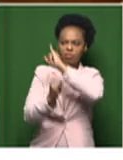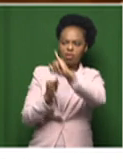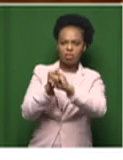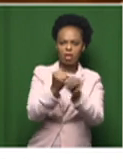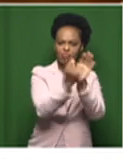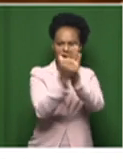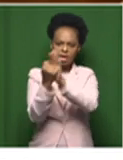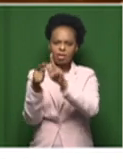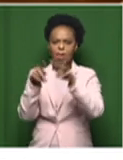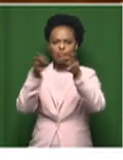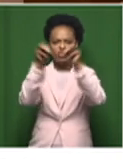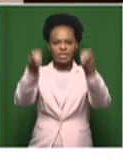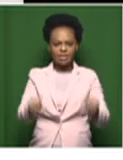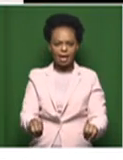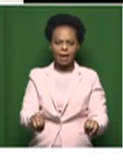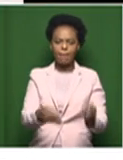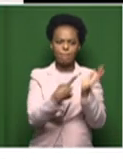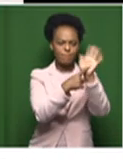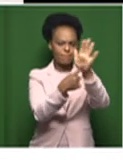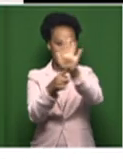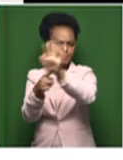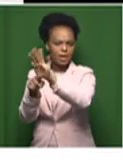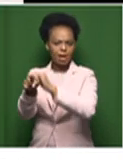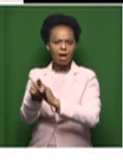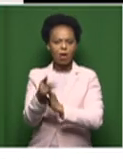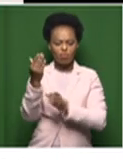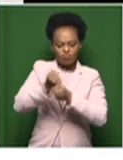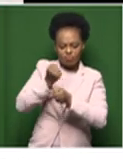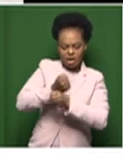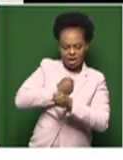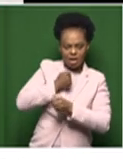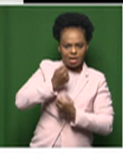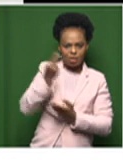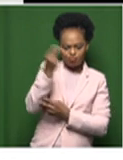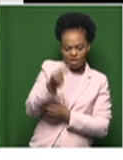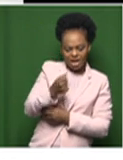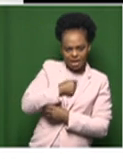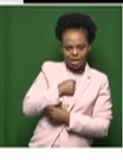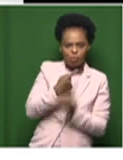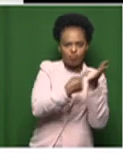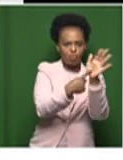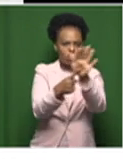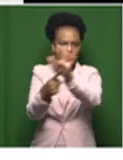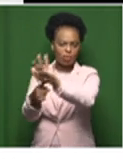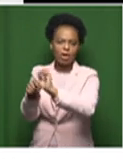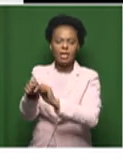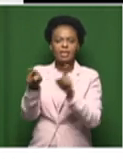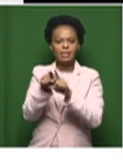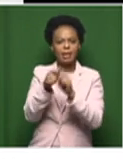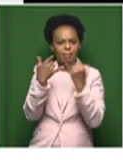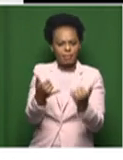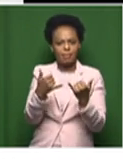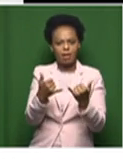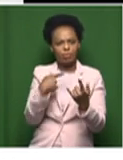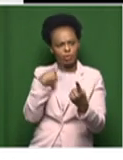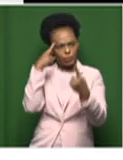museums holding my work, acquiring my work, and currently also an exciting moment to be working towards